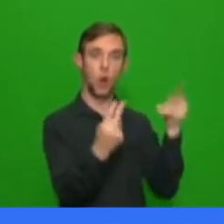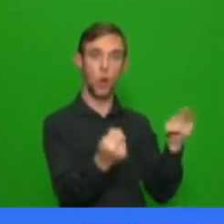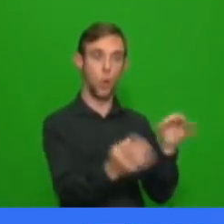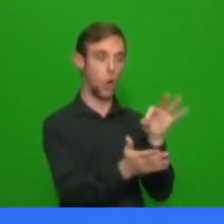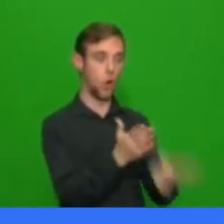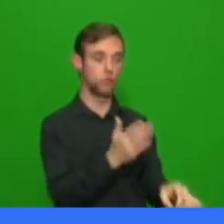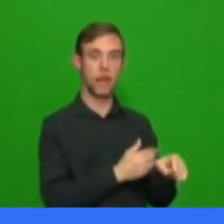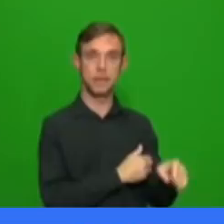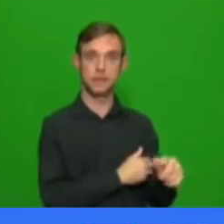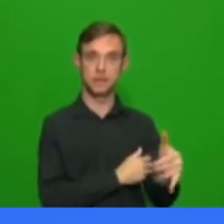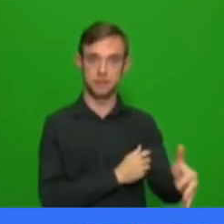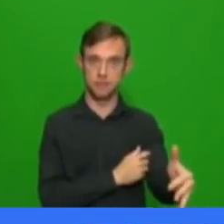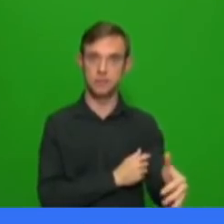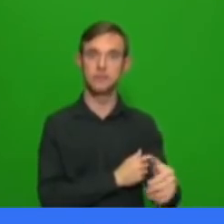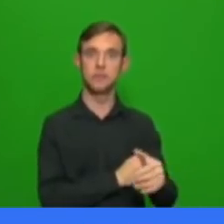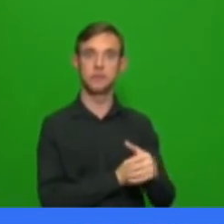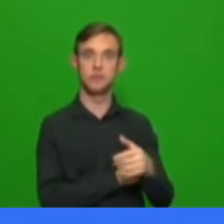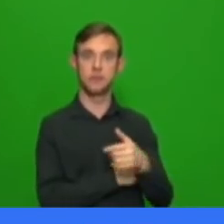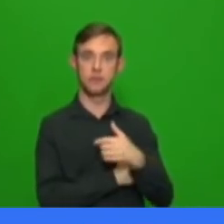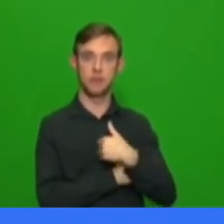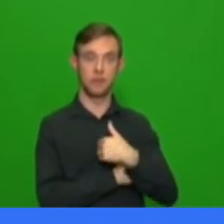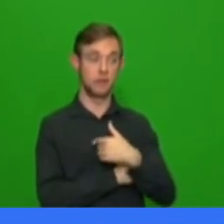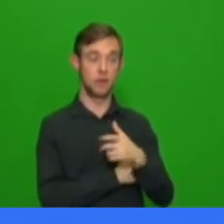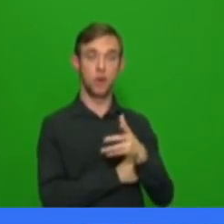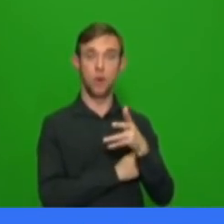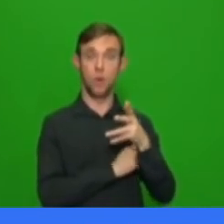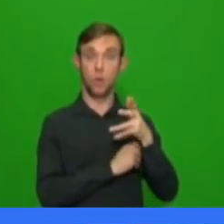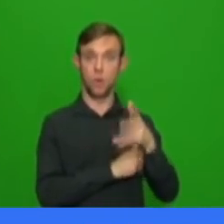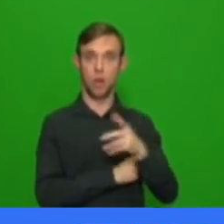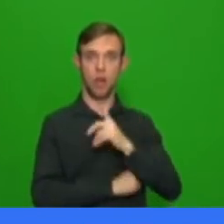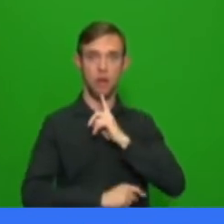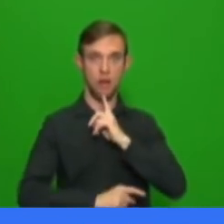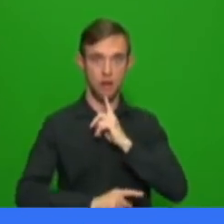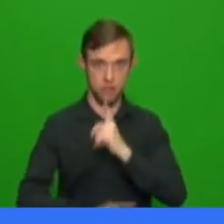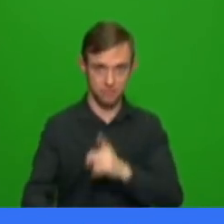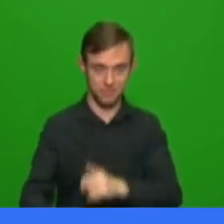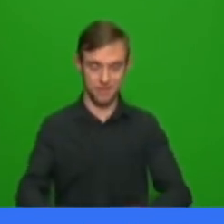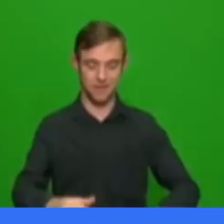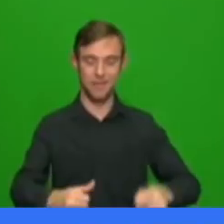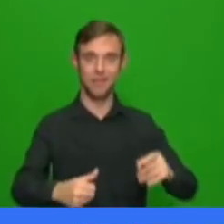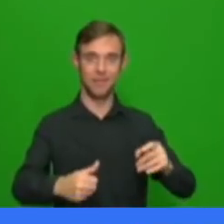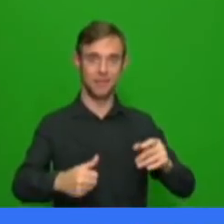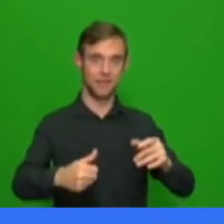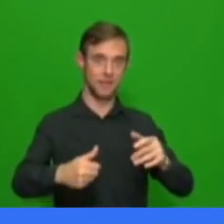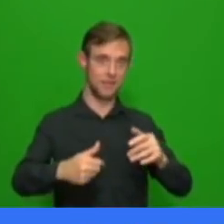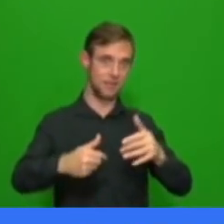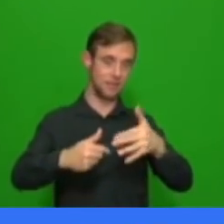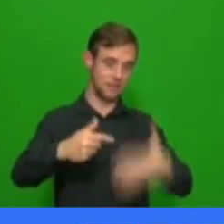with those since once we have dealt with the content of the